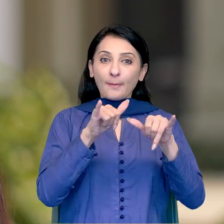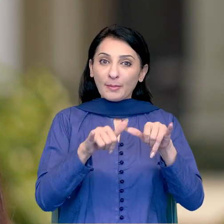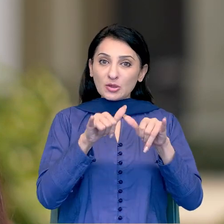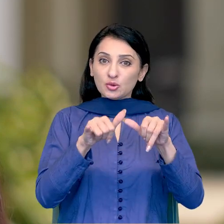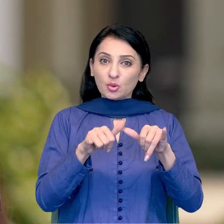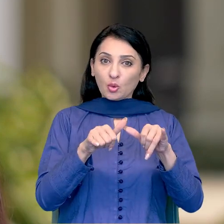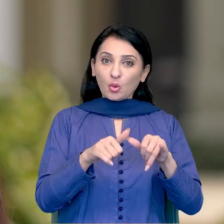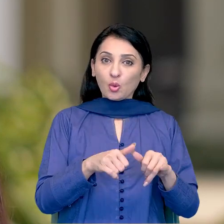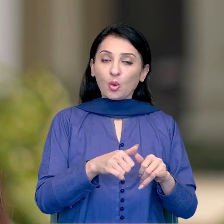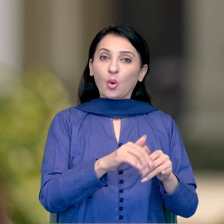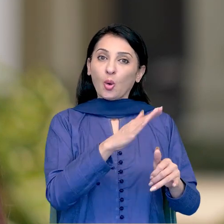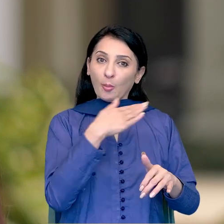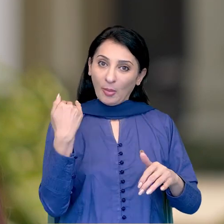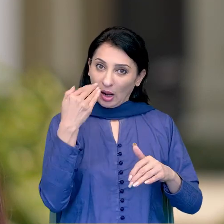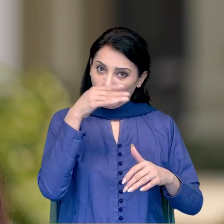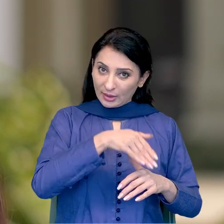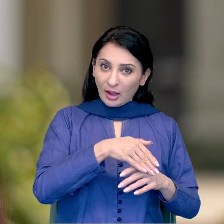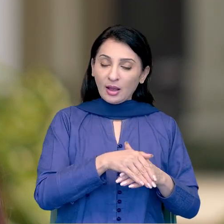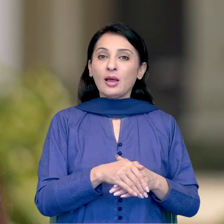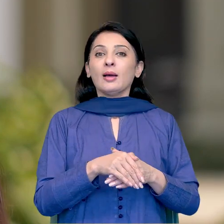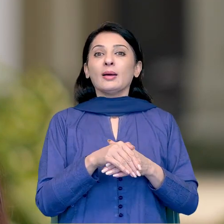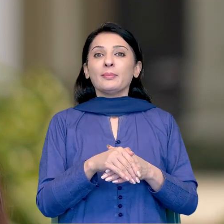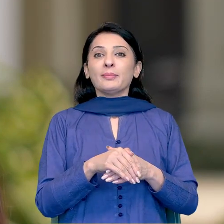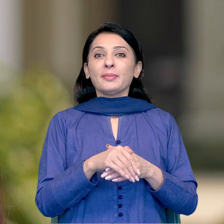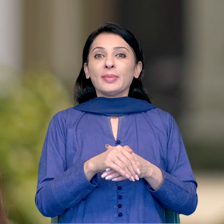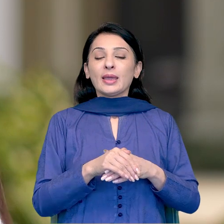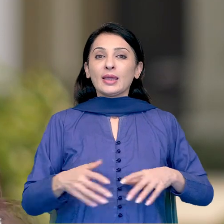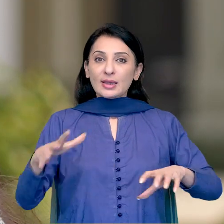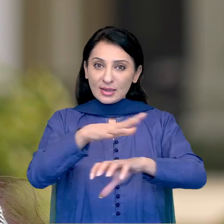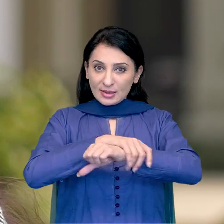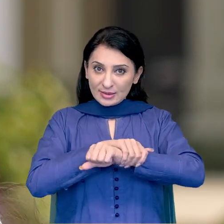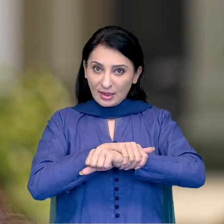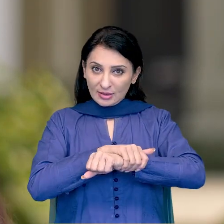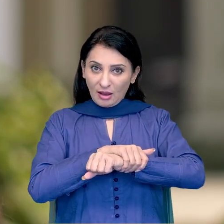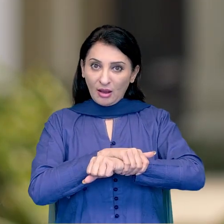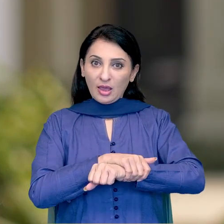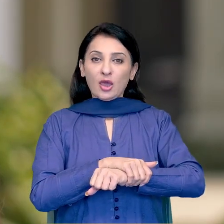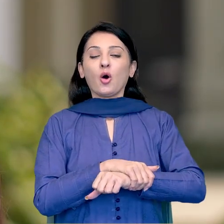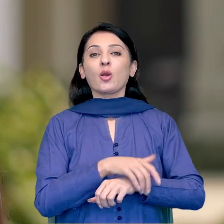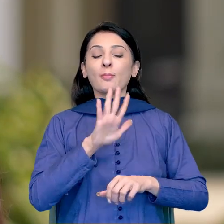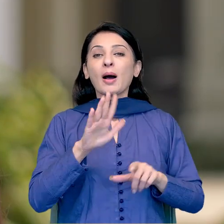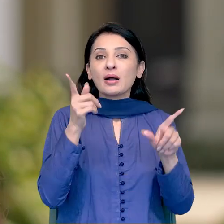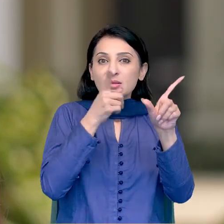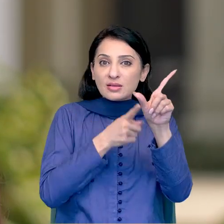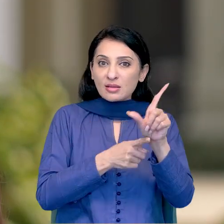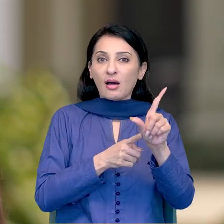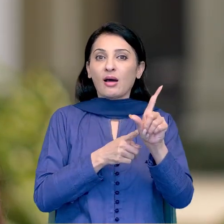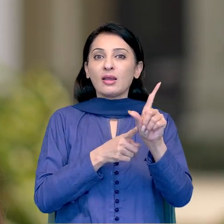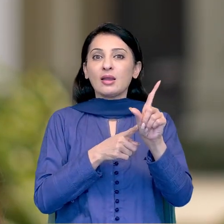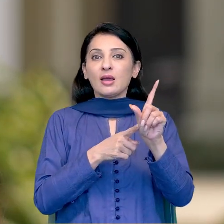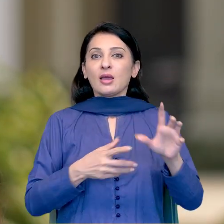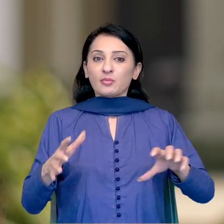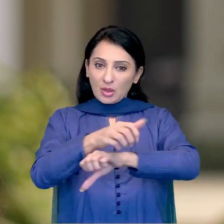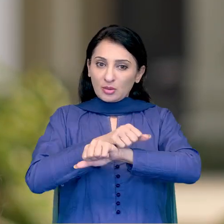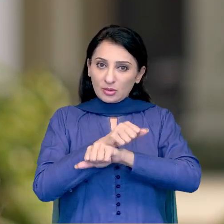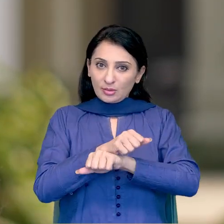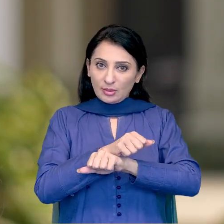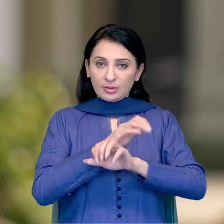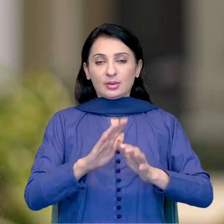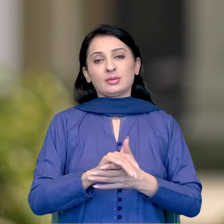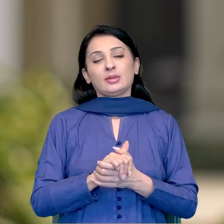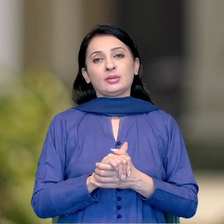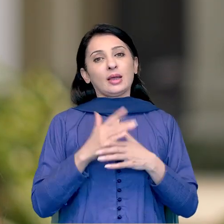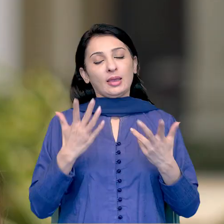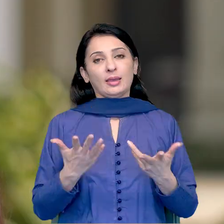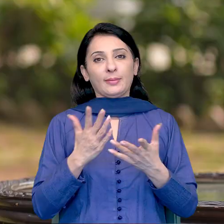any animal with 5 years of imprisonment or fine. Also, under the same act, it's illegal to overload